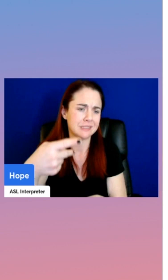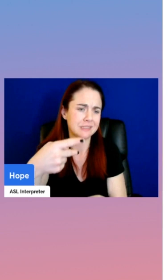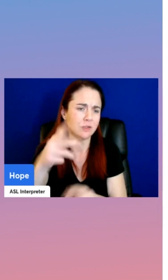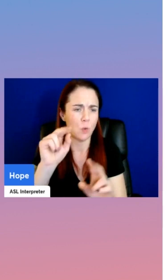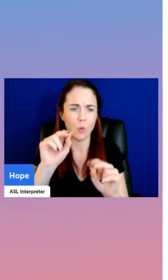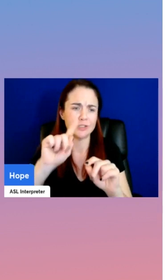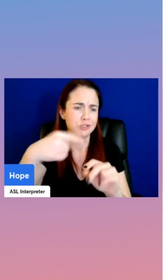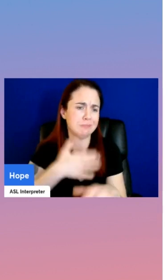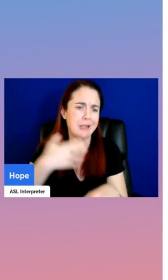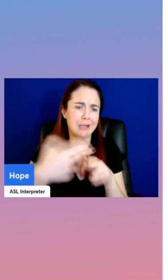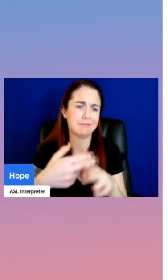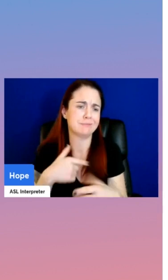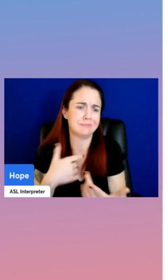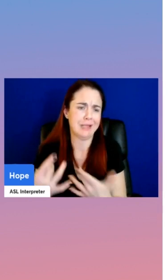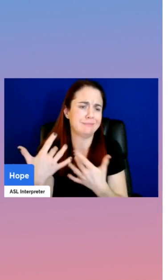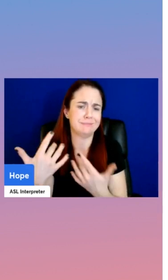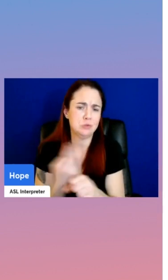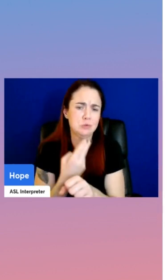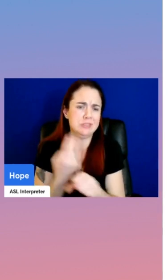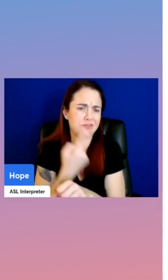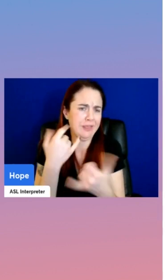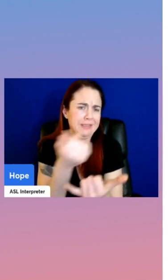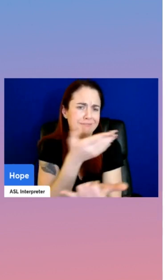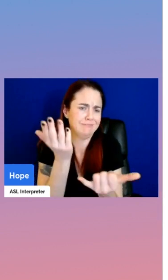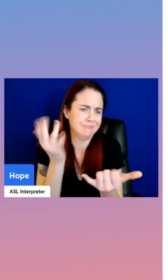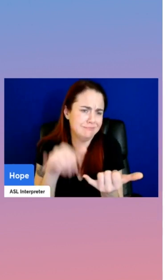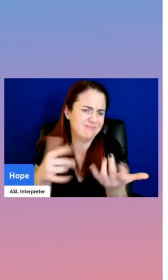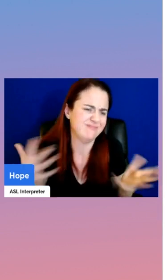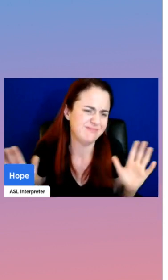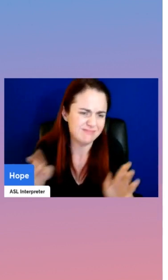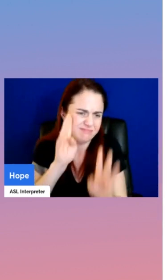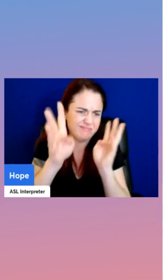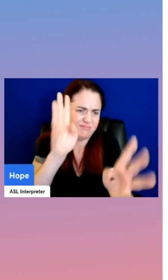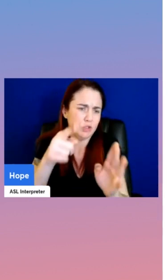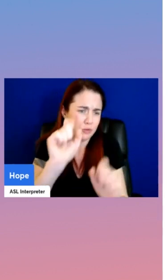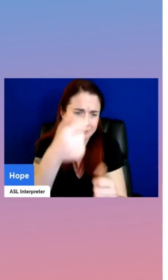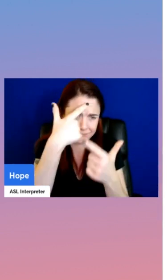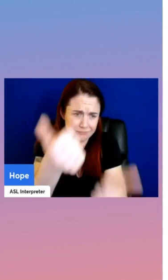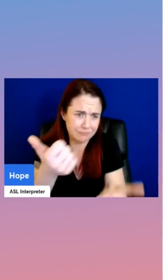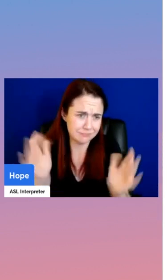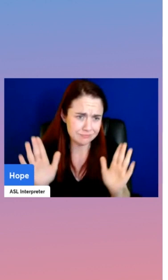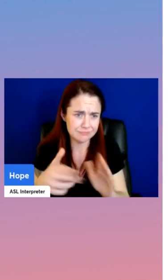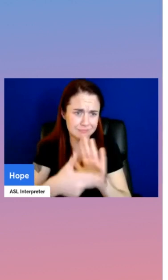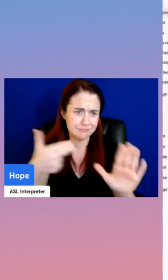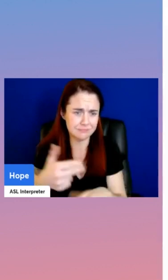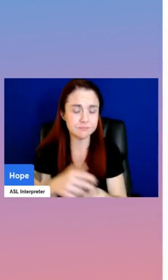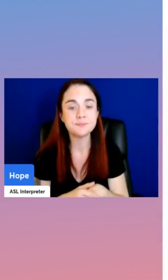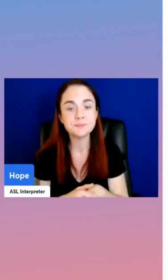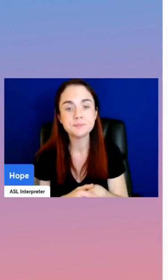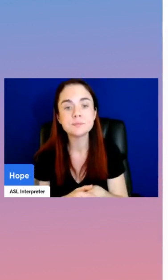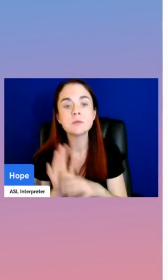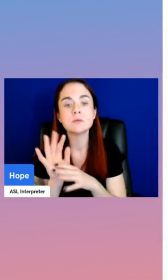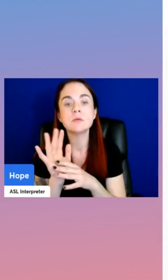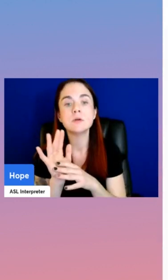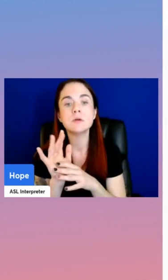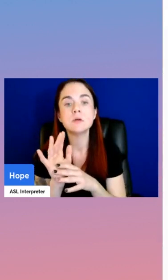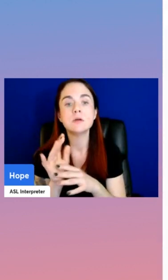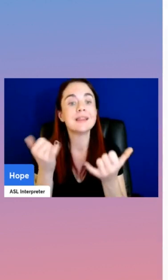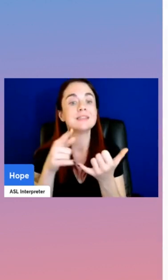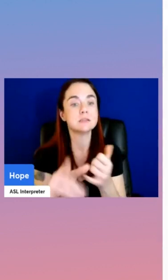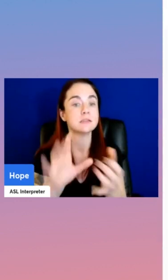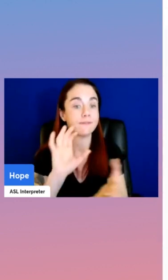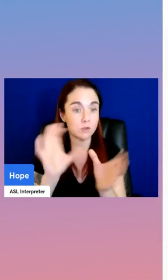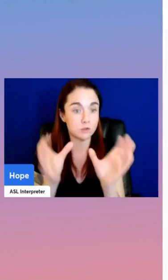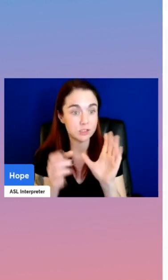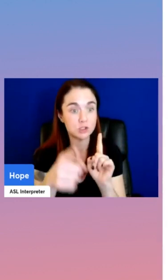naming convention. So of course, you are free to choose whatever you'd like for that. This